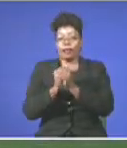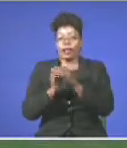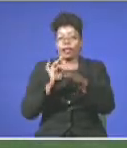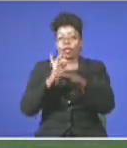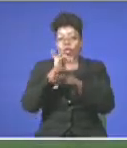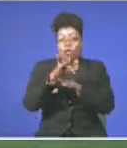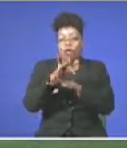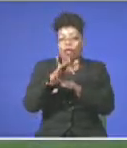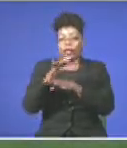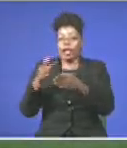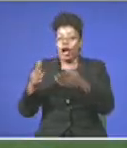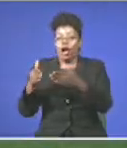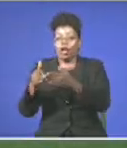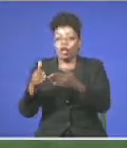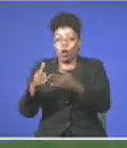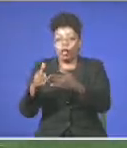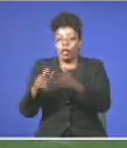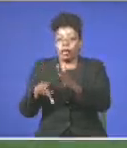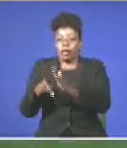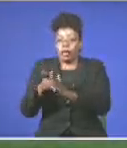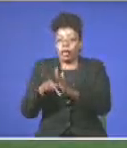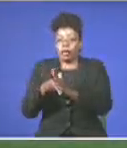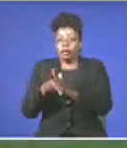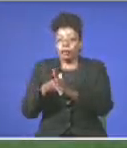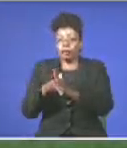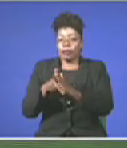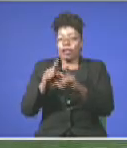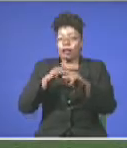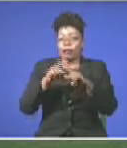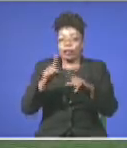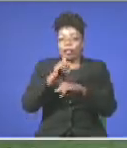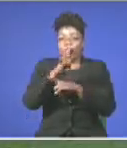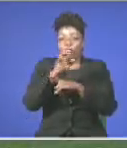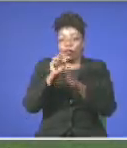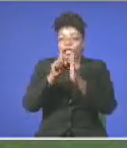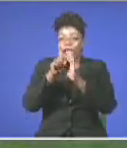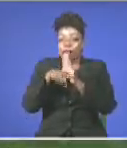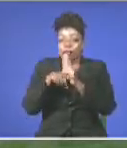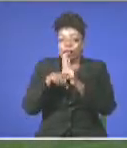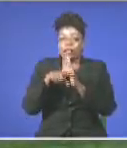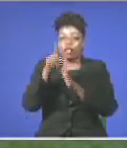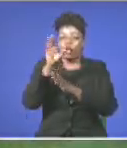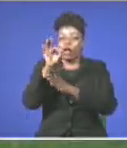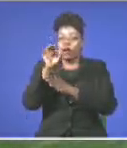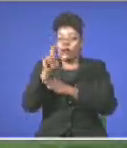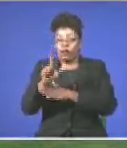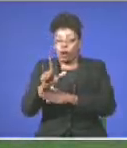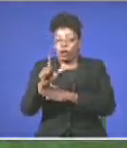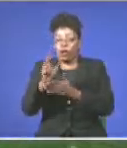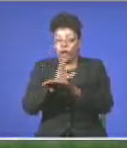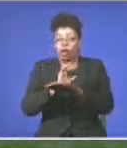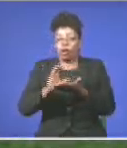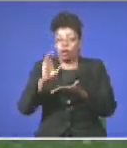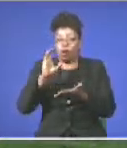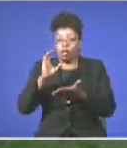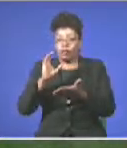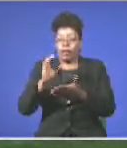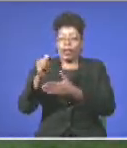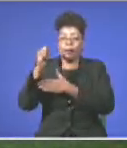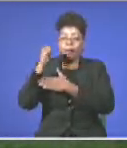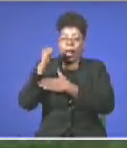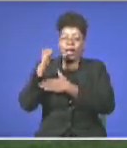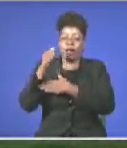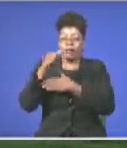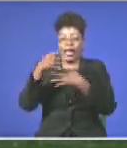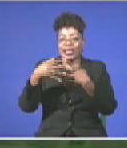corner kick while keeping their opponents at bay. But in the 40th minute, Florida College finally broke through, finding the back of the net, and they took